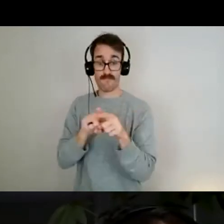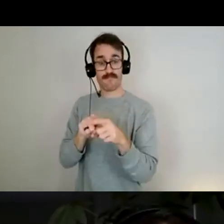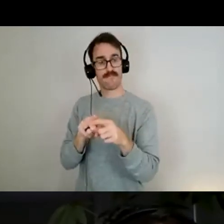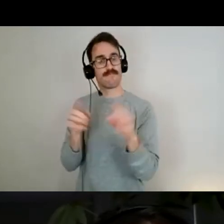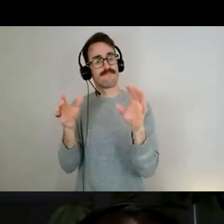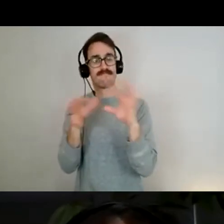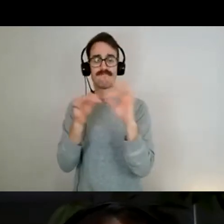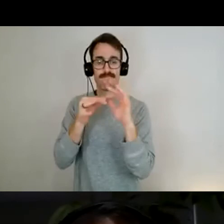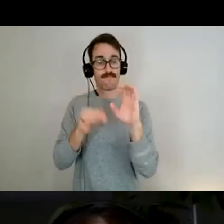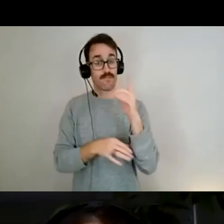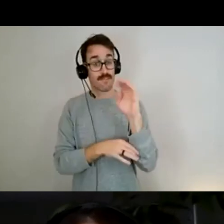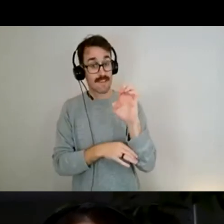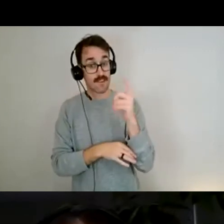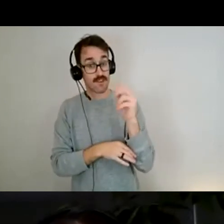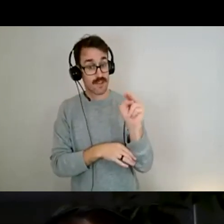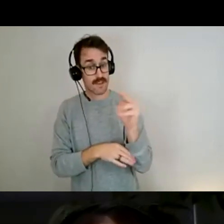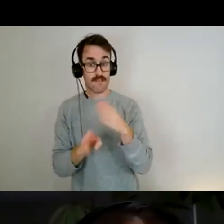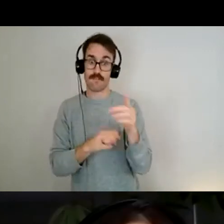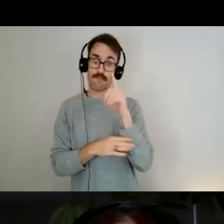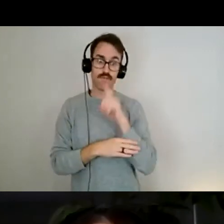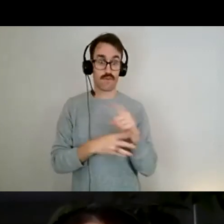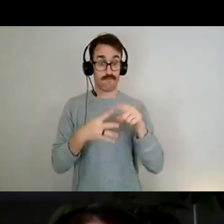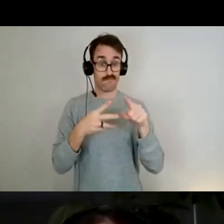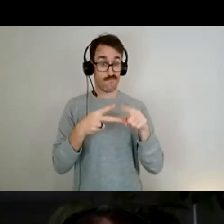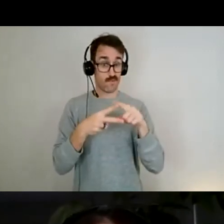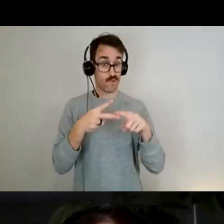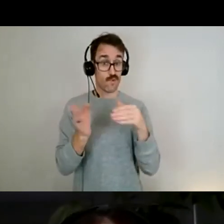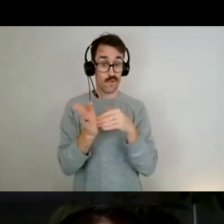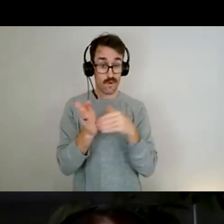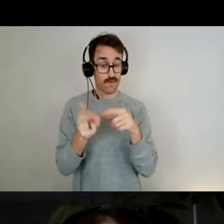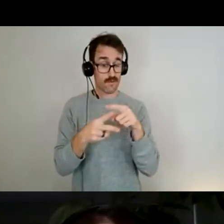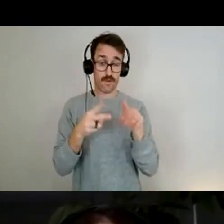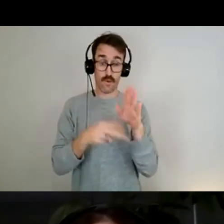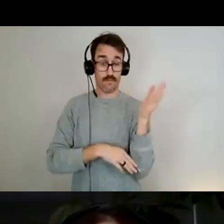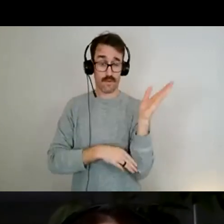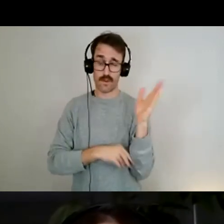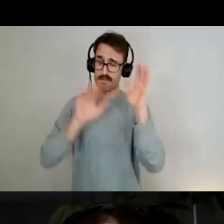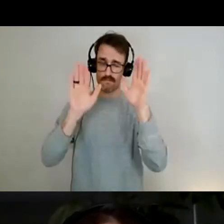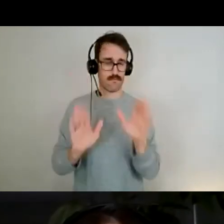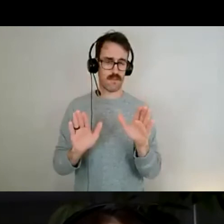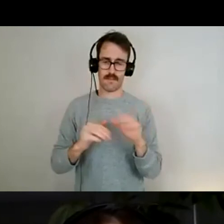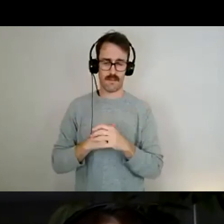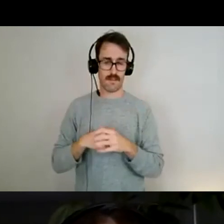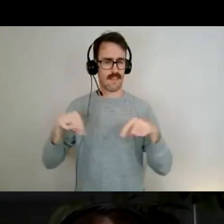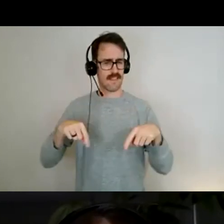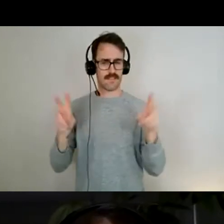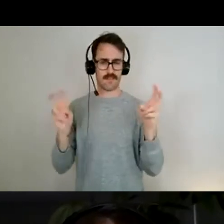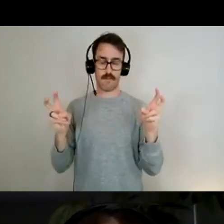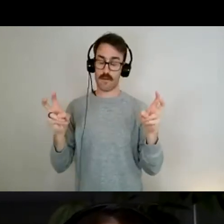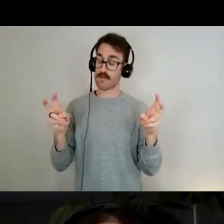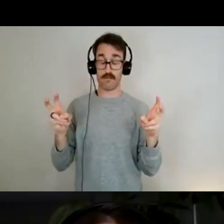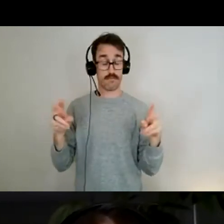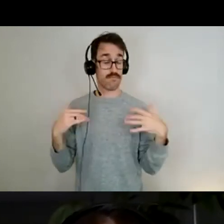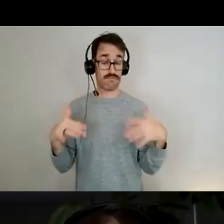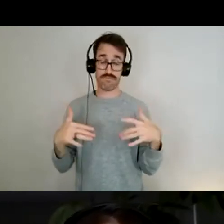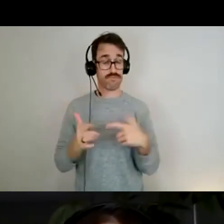and definitely the doctors. Both of you did amazing presentations, and I think, you know, these are topics that we continue